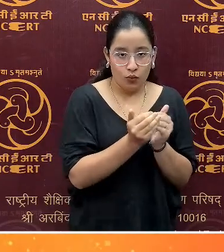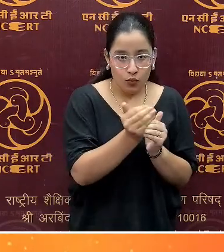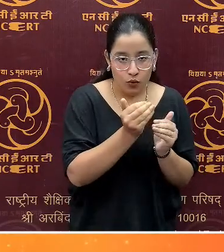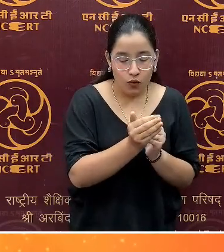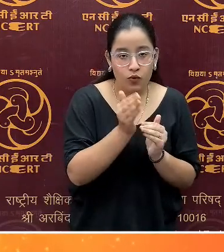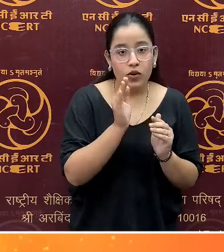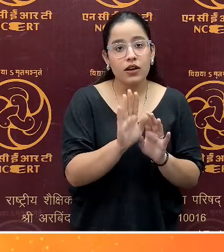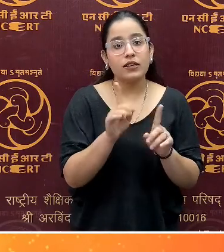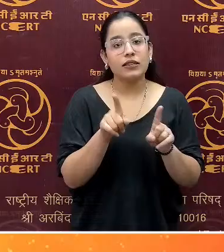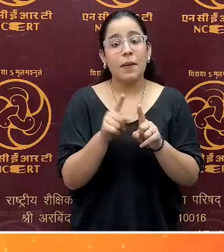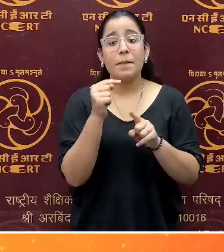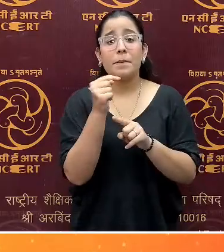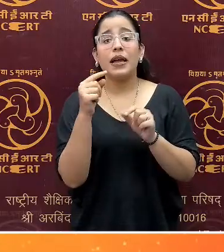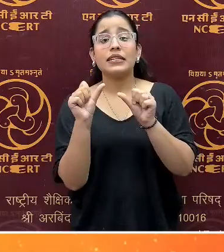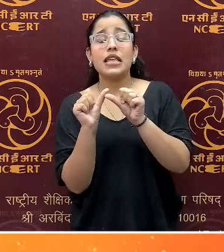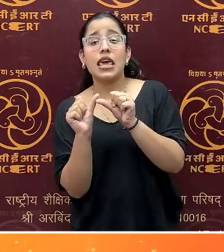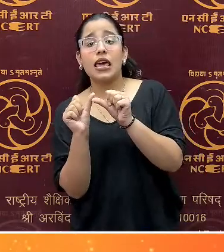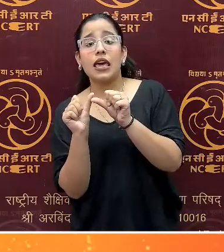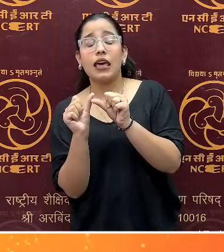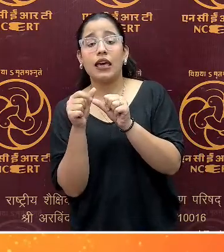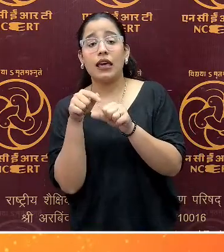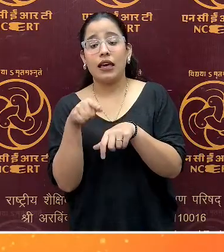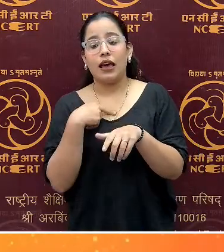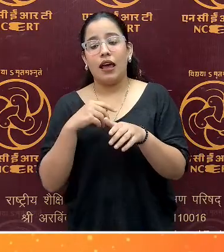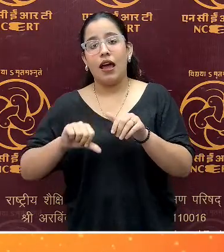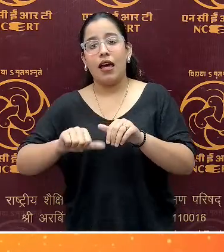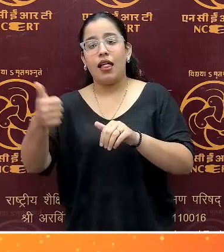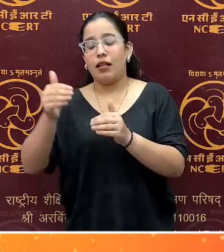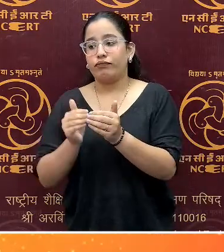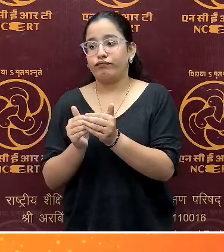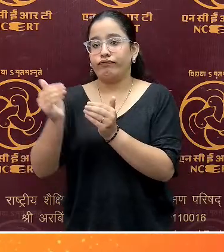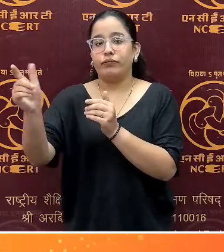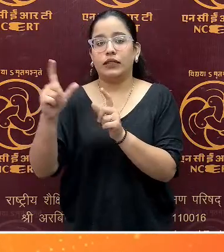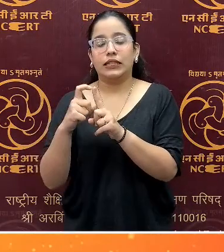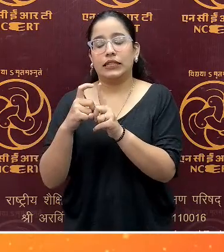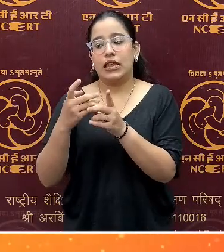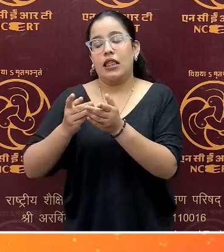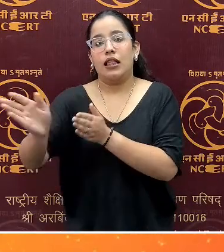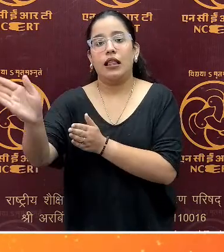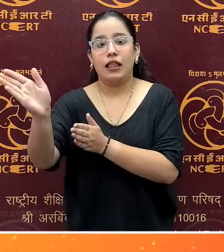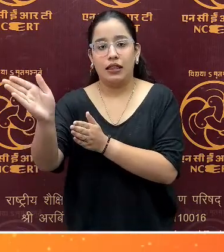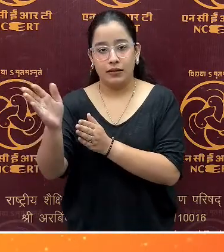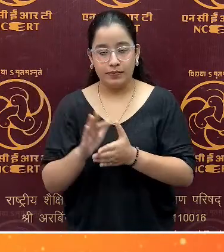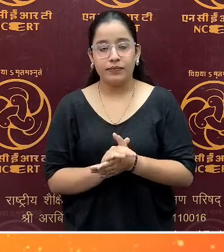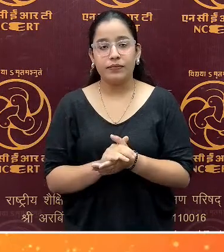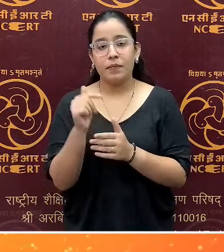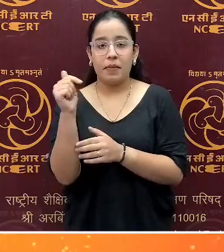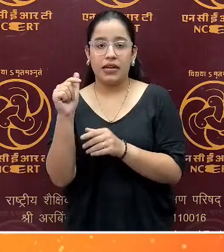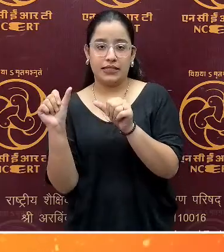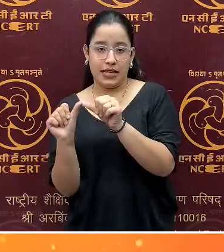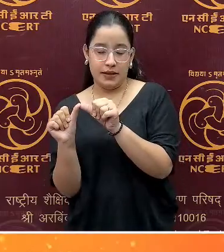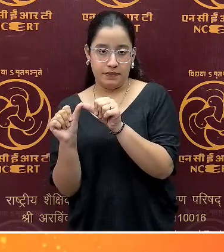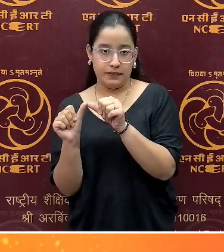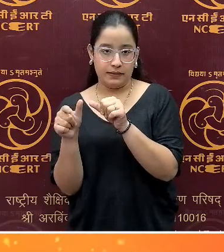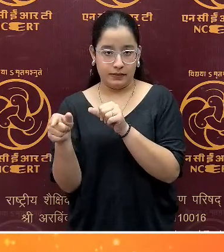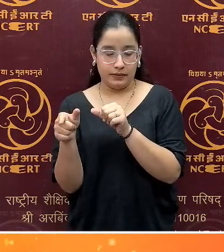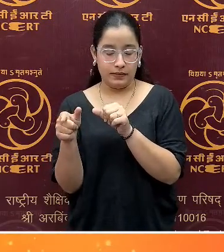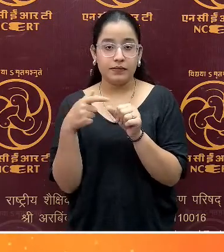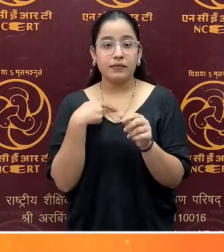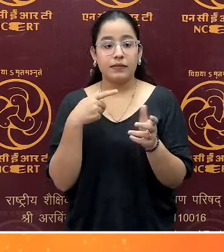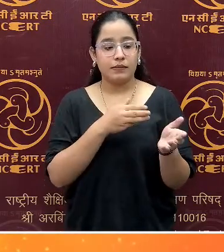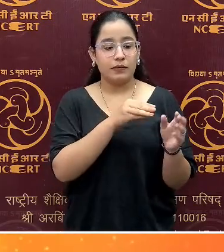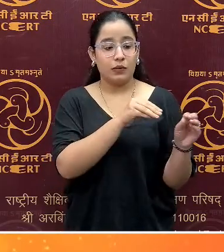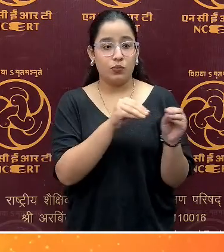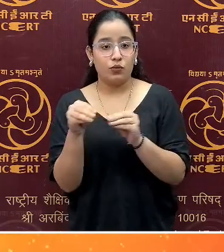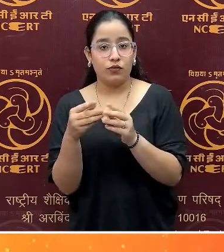does minus A represent? The same thing in the other direction, that is minus A. This represents minus A. So its direction has